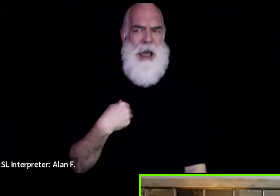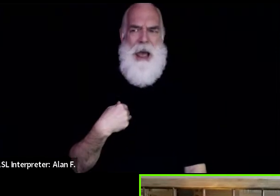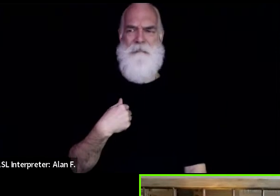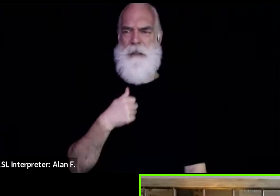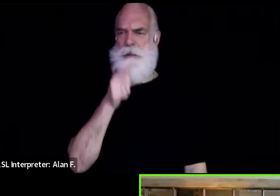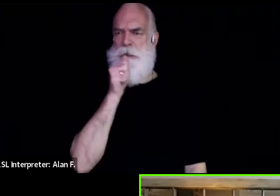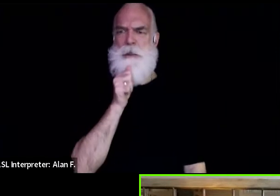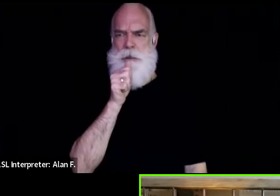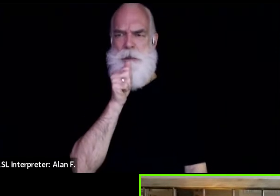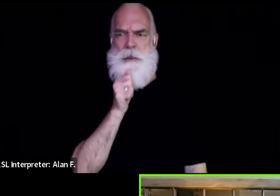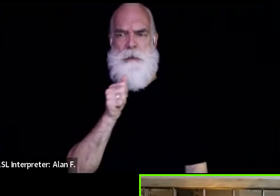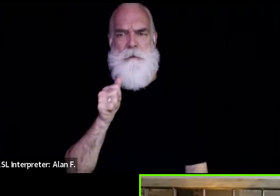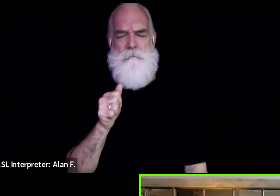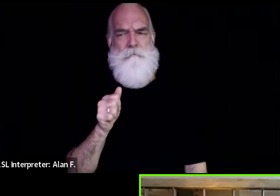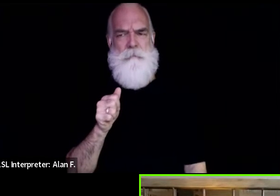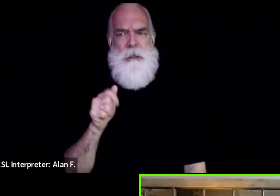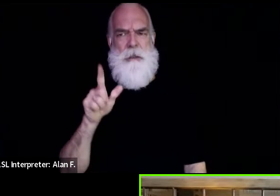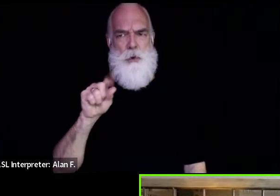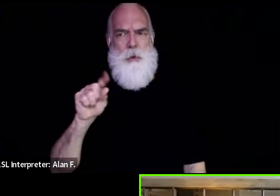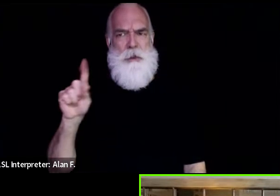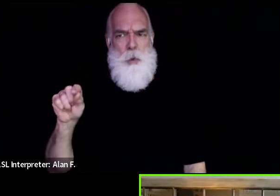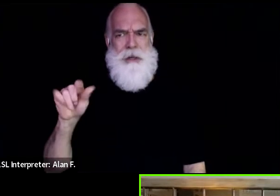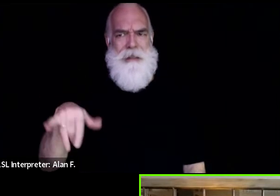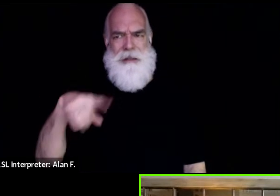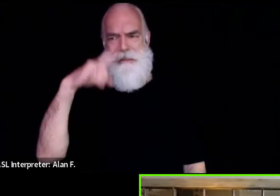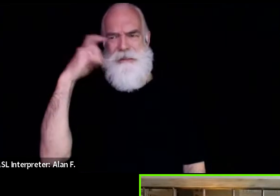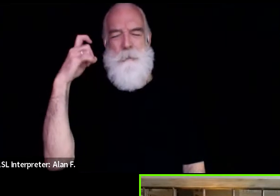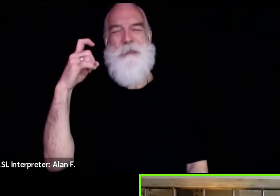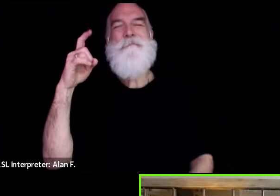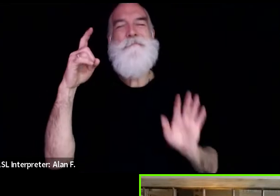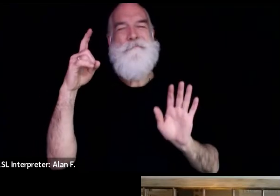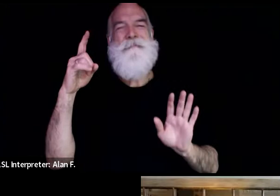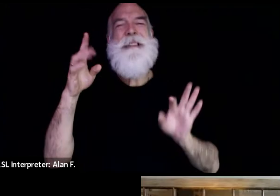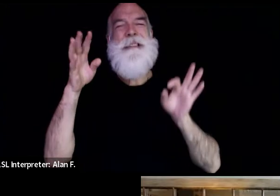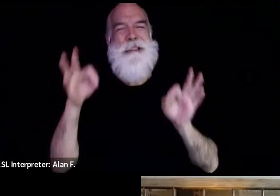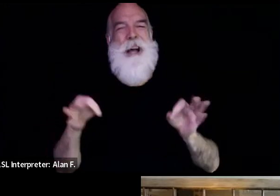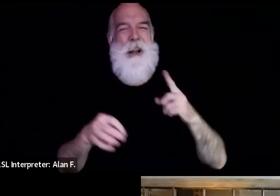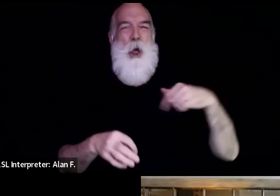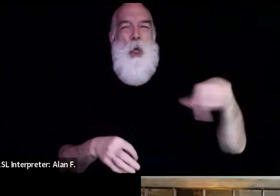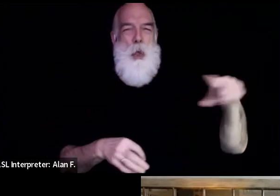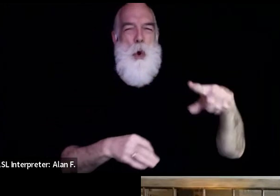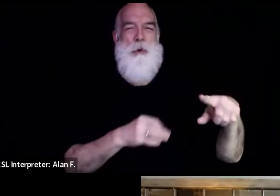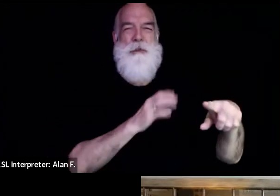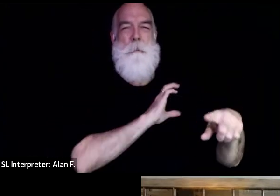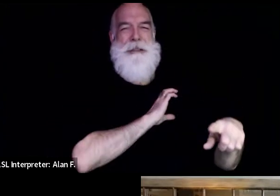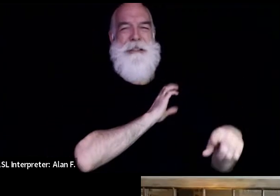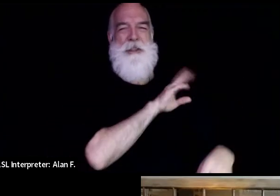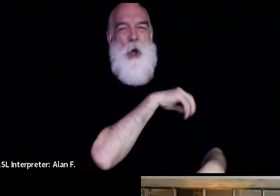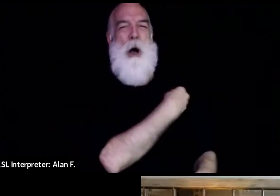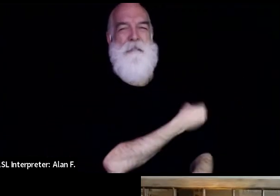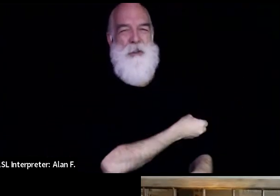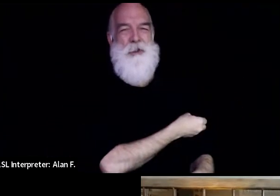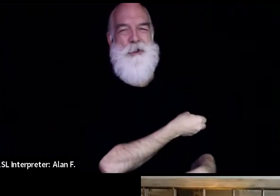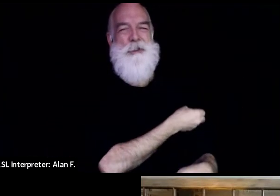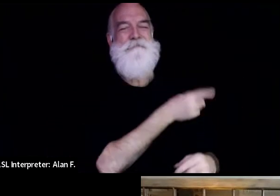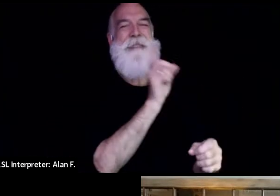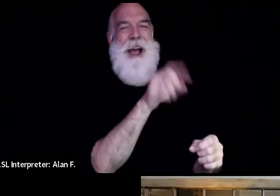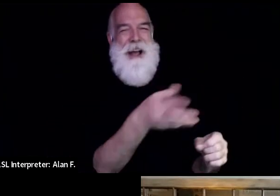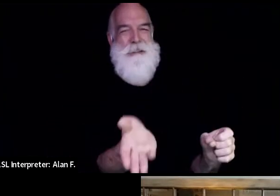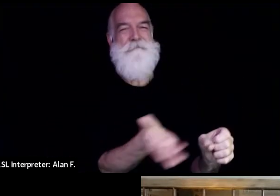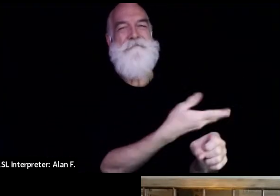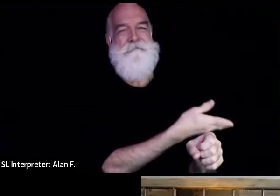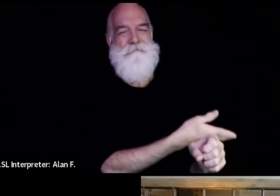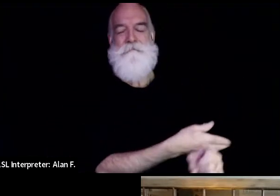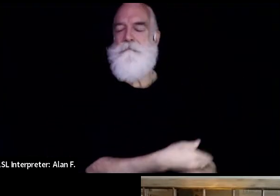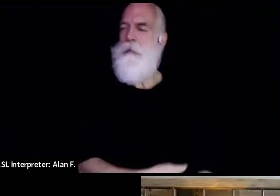of 2020, and that decision was to terminate those officers. I want to get to that broader question about the summer of 2020, but to follow up on what you